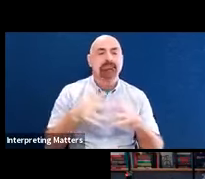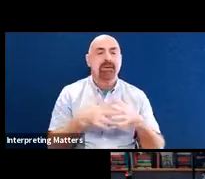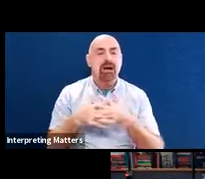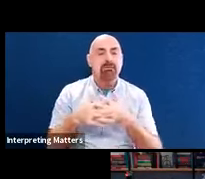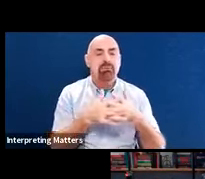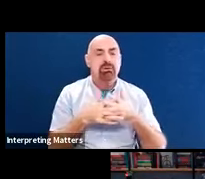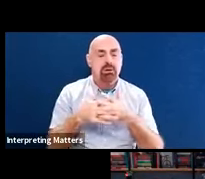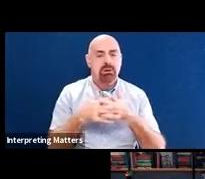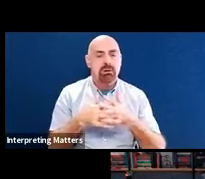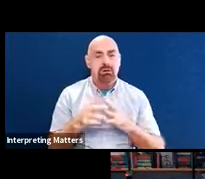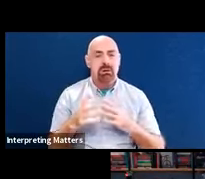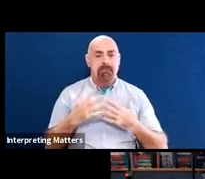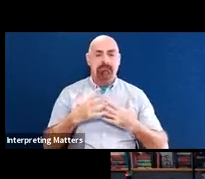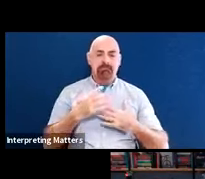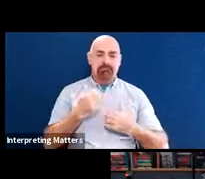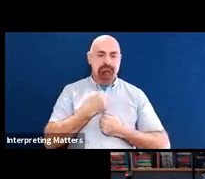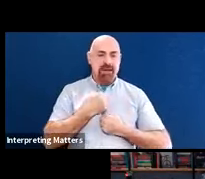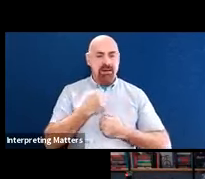case, at least,